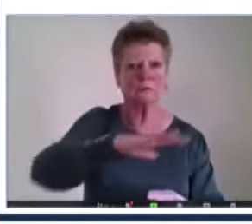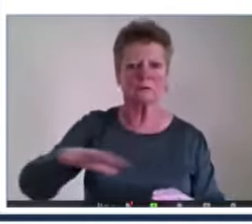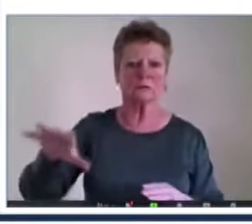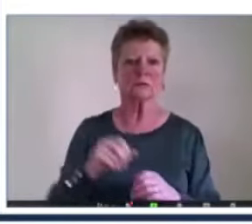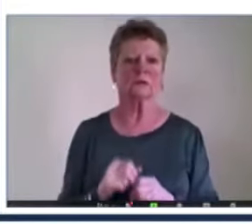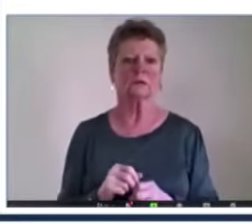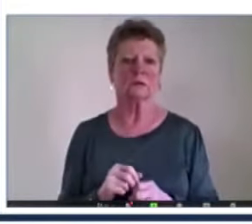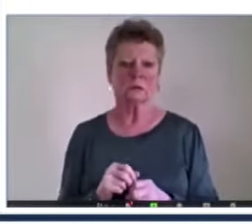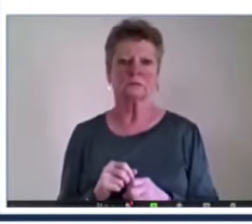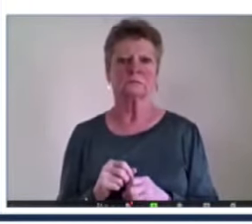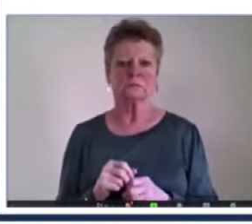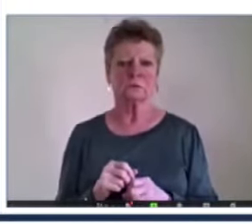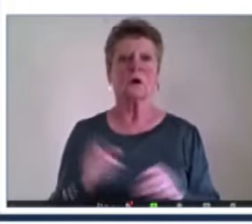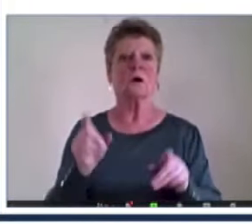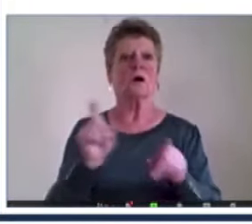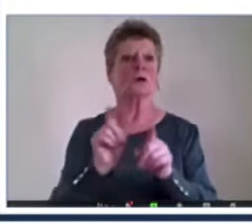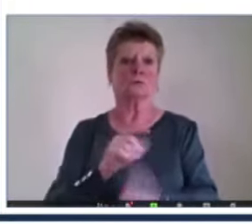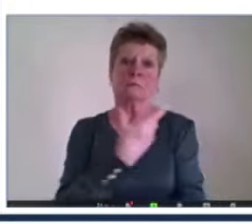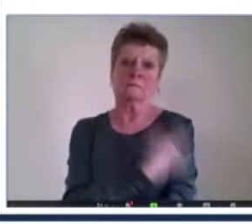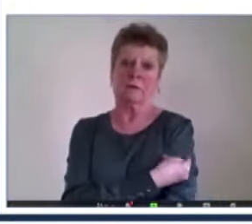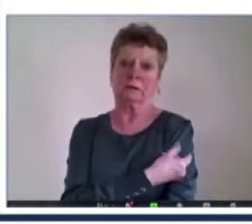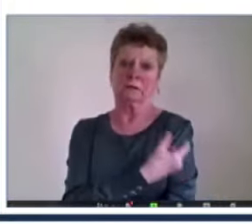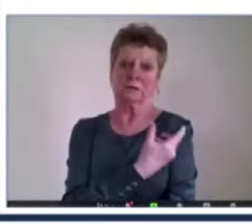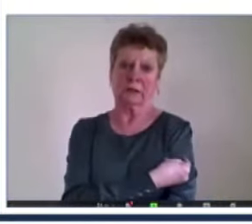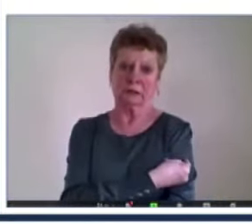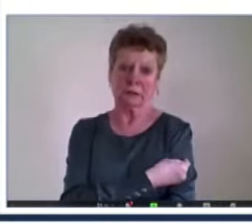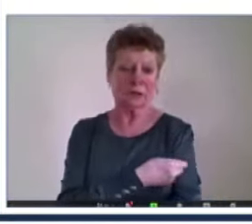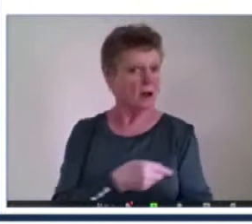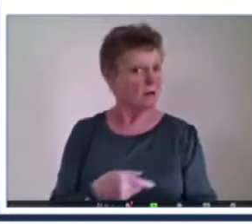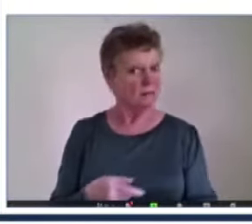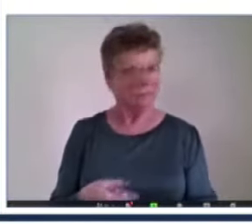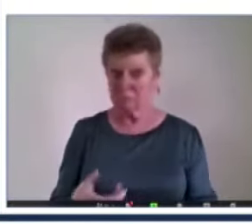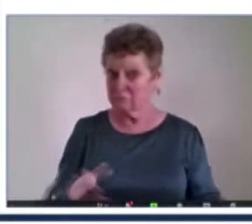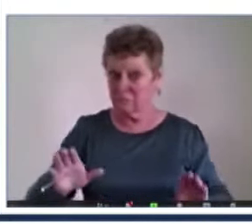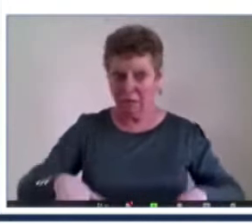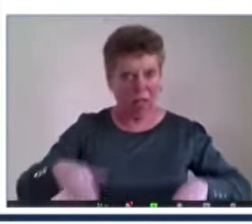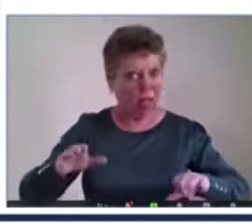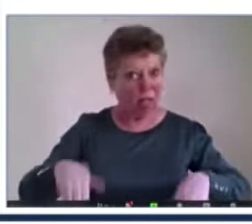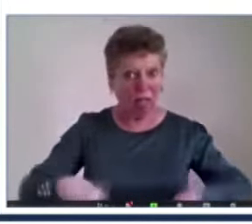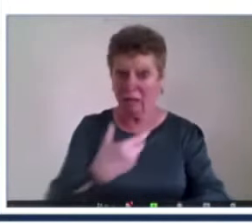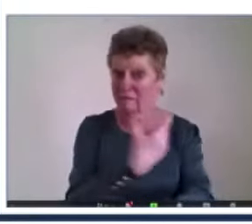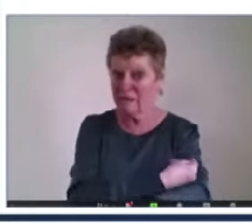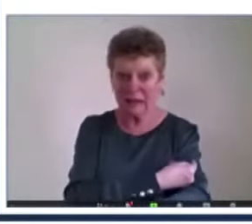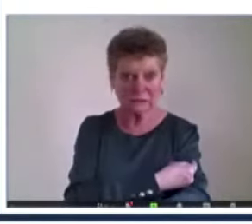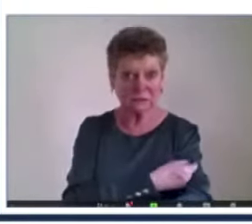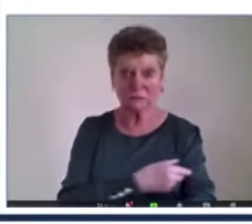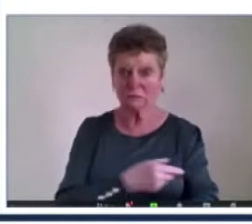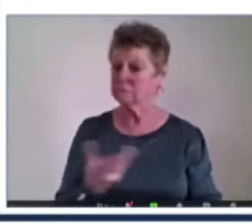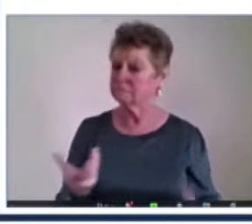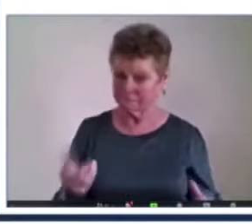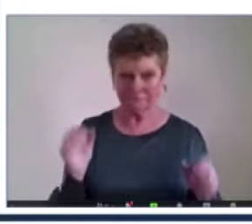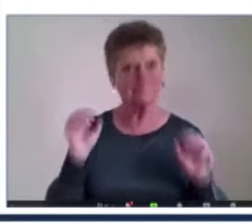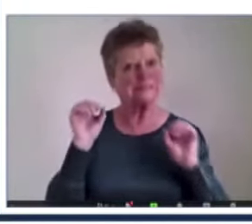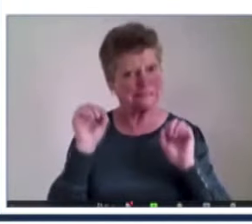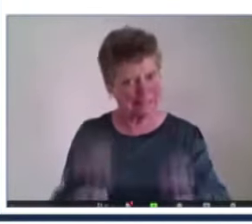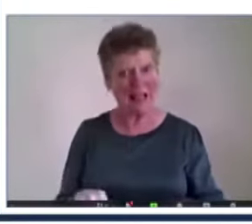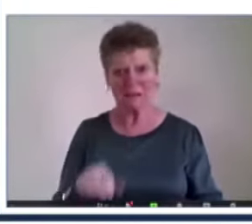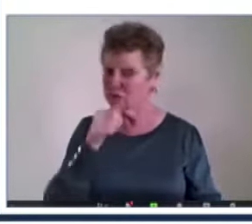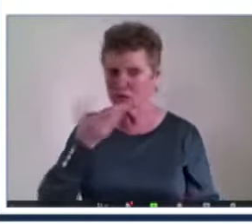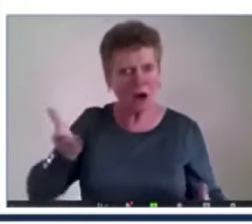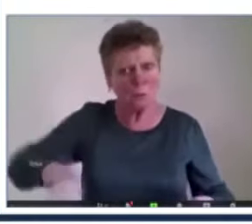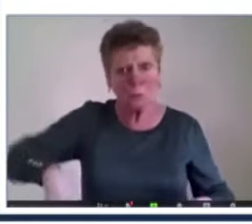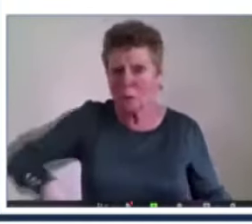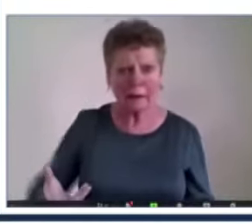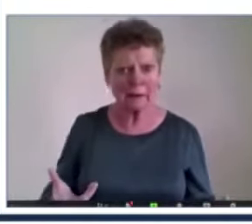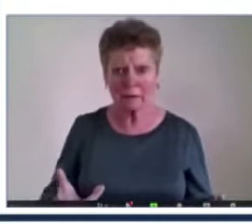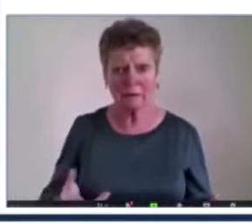those, but another one is vaccination. If you're not fully vaccinated, it is not too late. And if you have a younger child